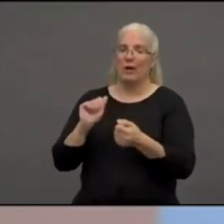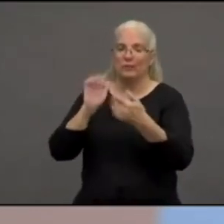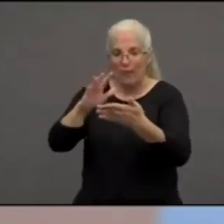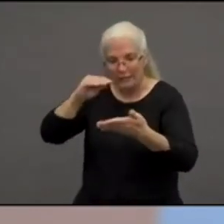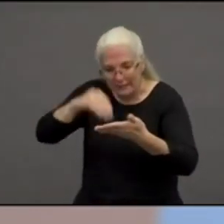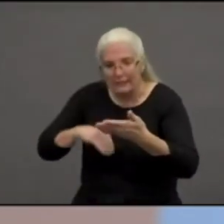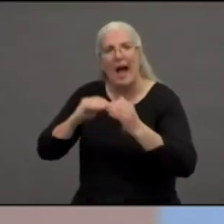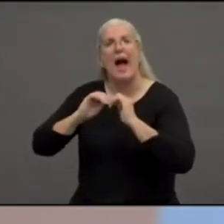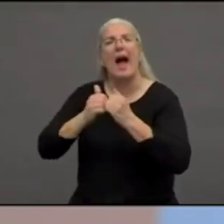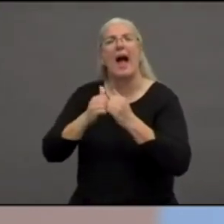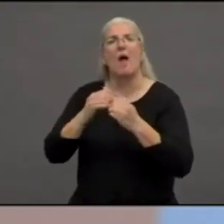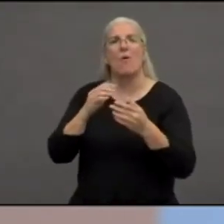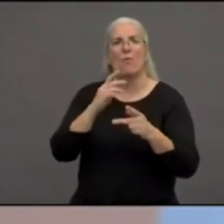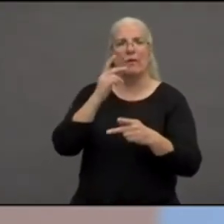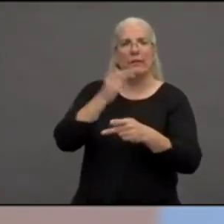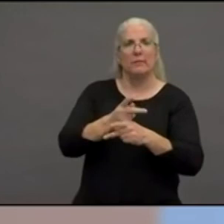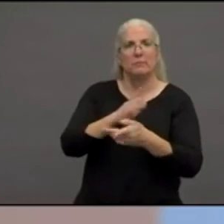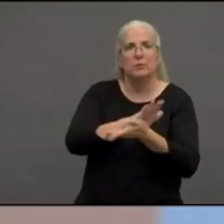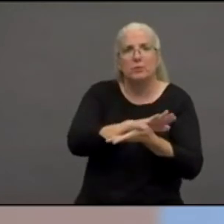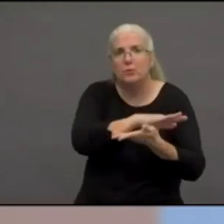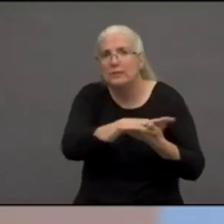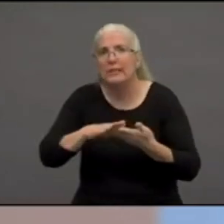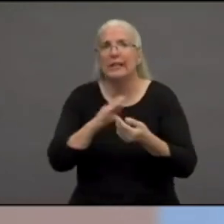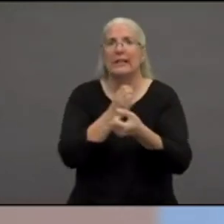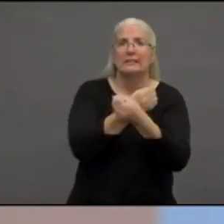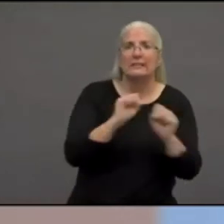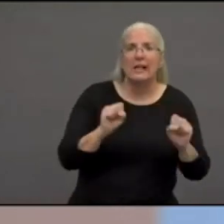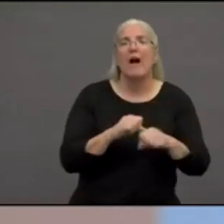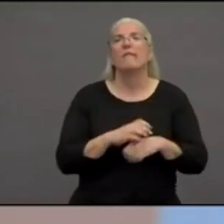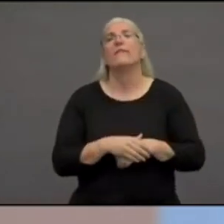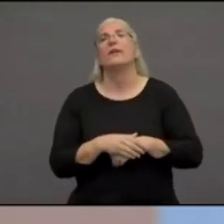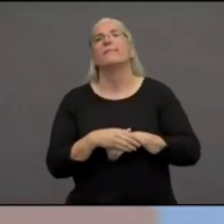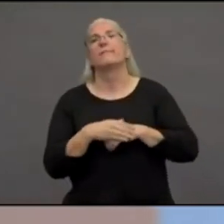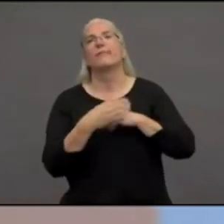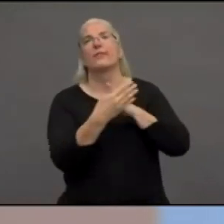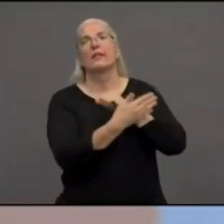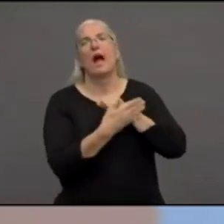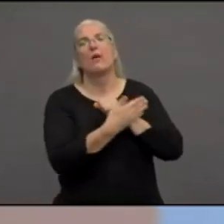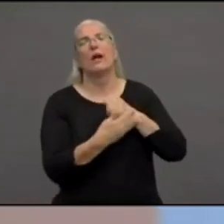same criteria. The difference is that the county is in a better